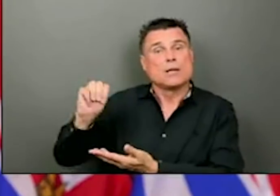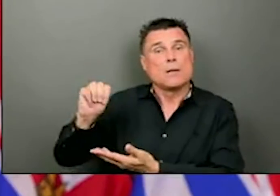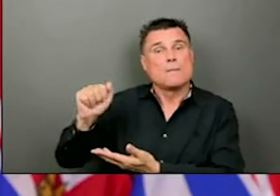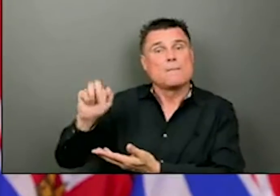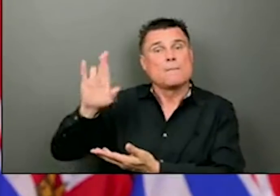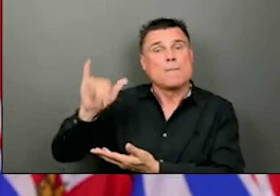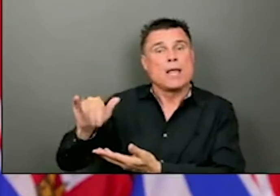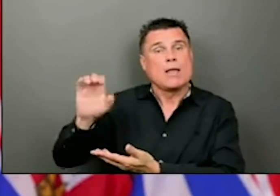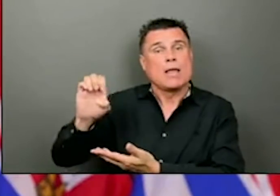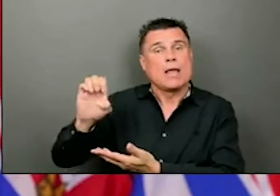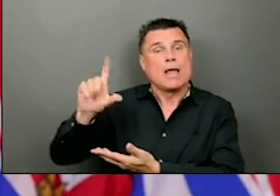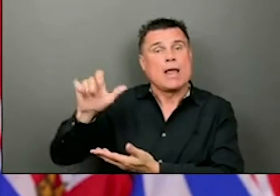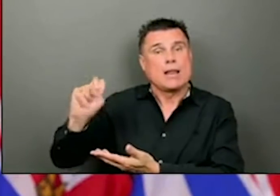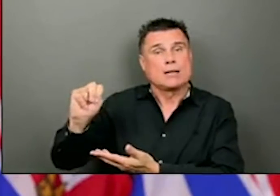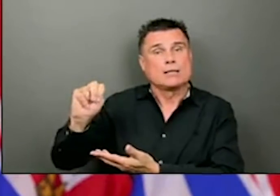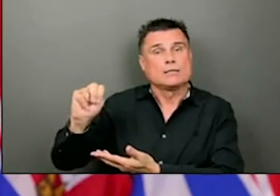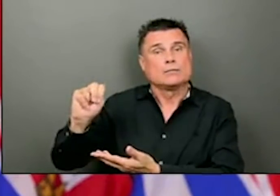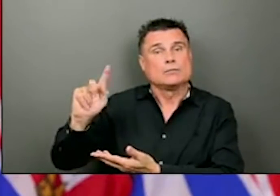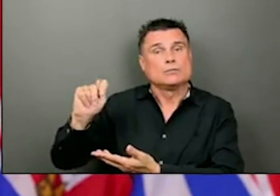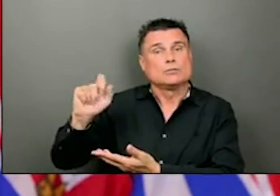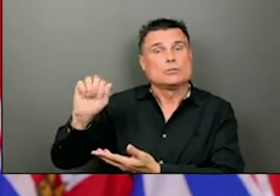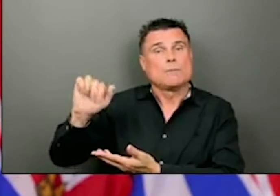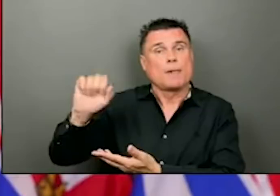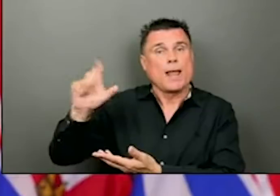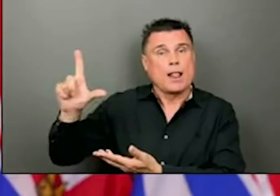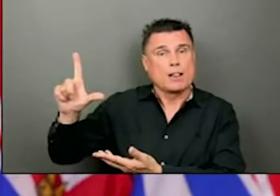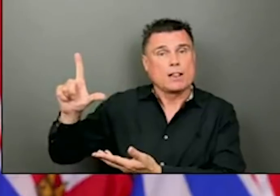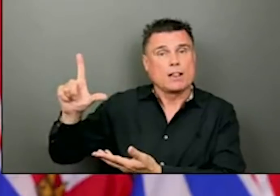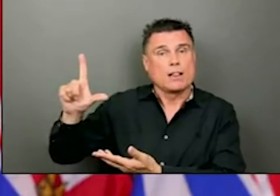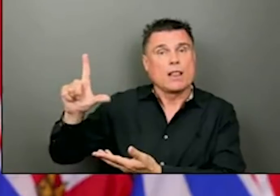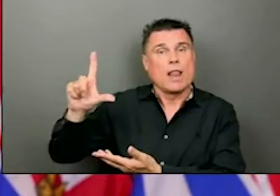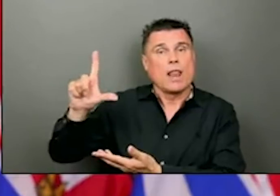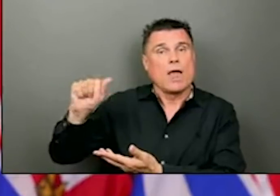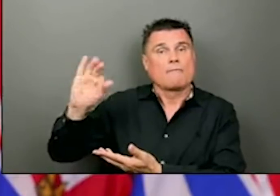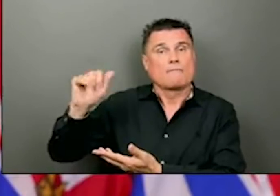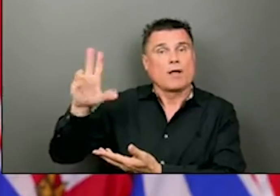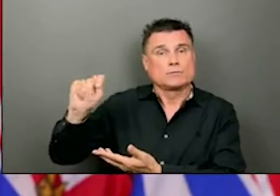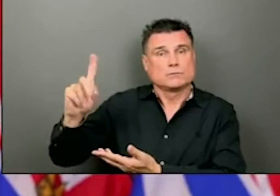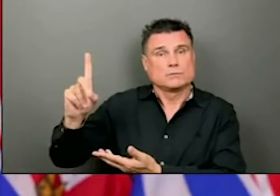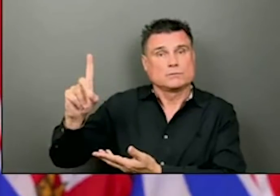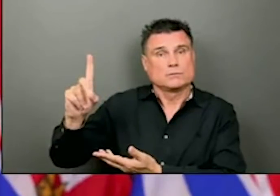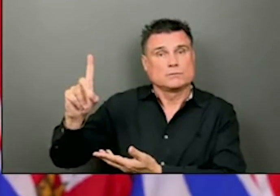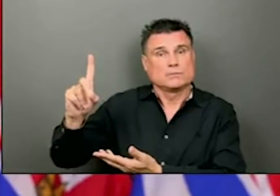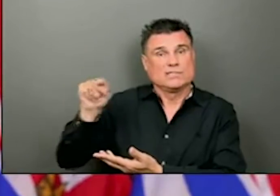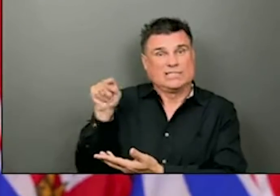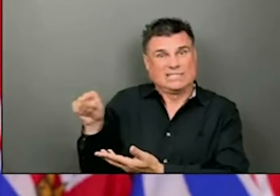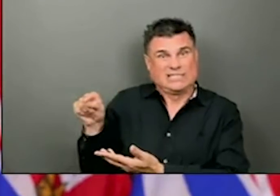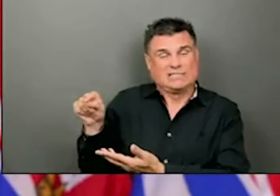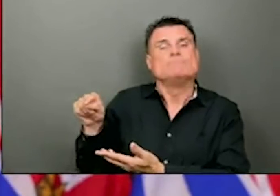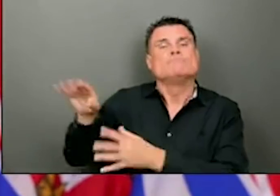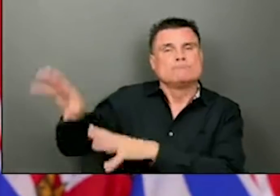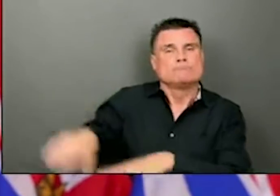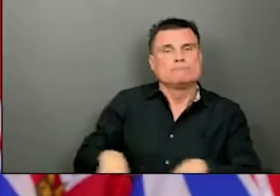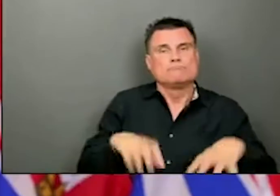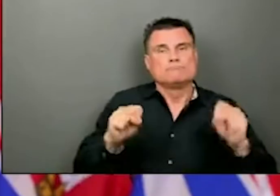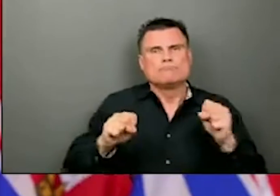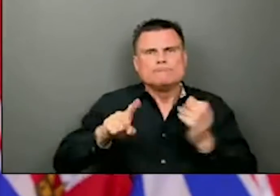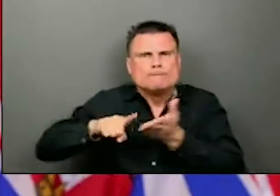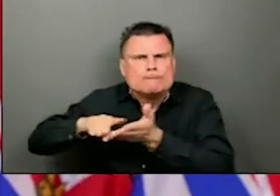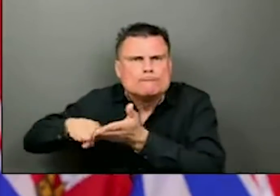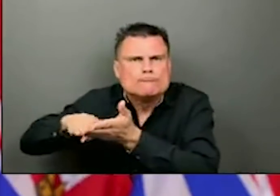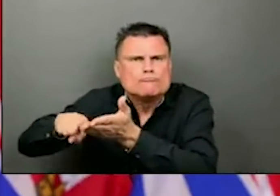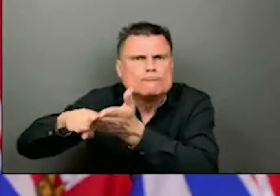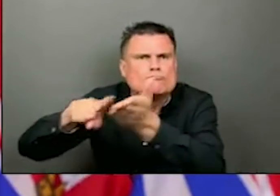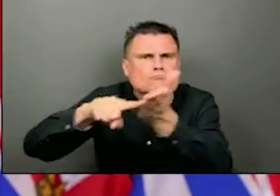on behalf of the government, an inquiry into racism against Indigenous-specific racism in our public health care